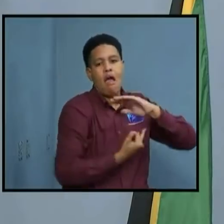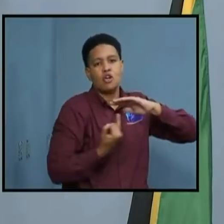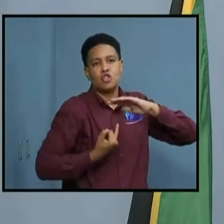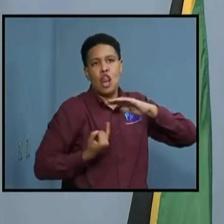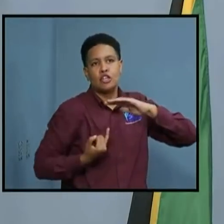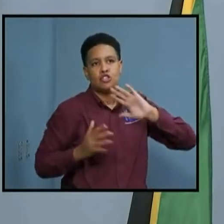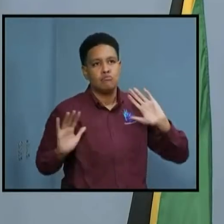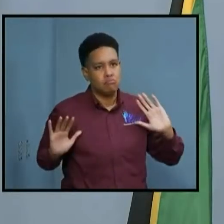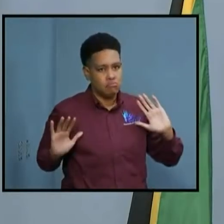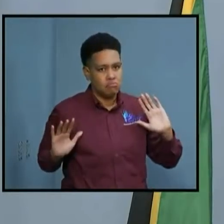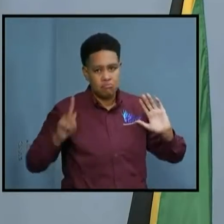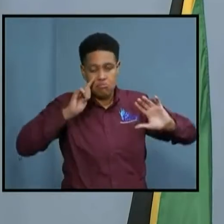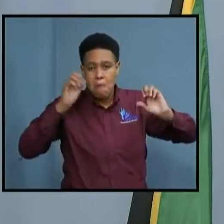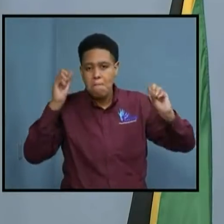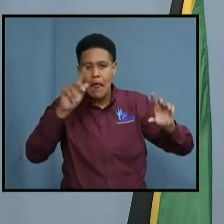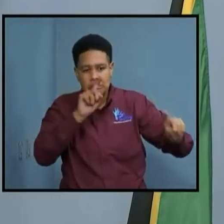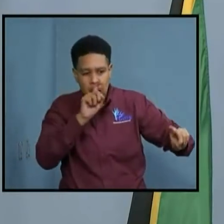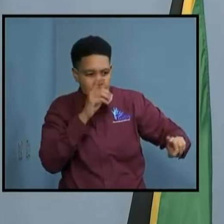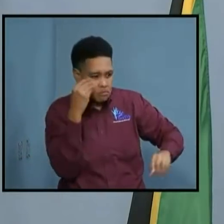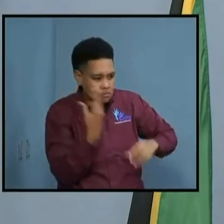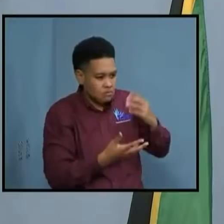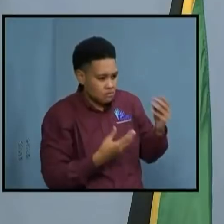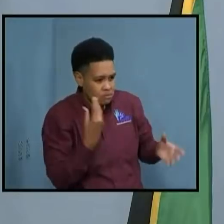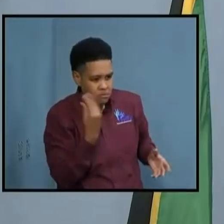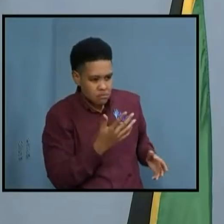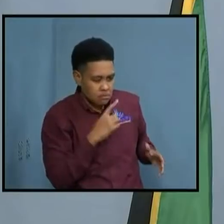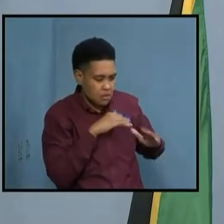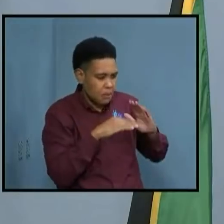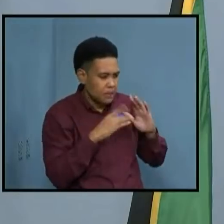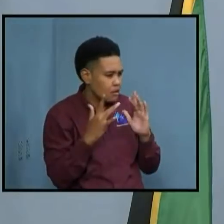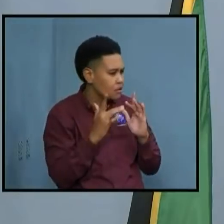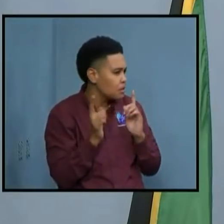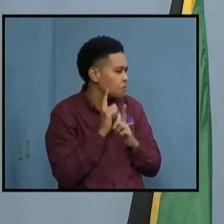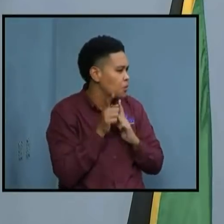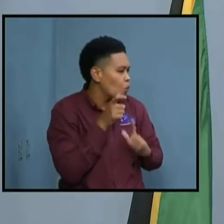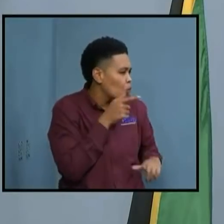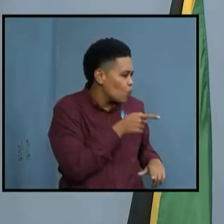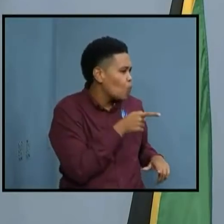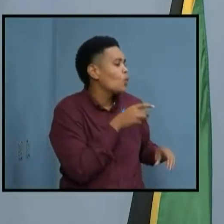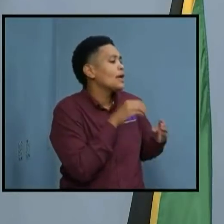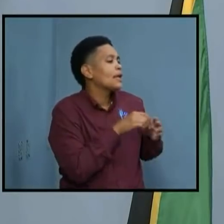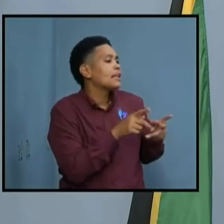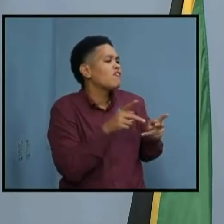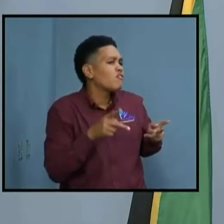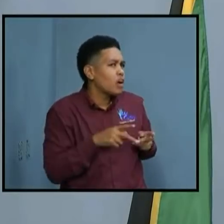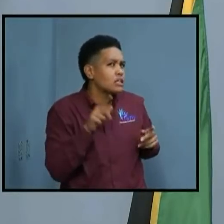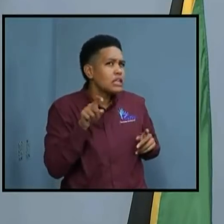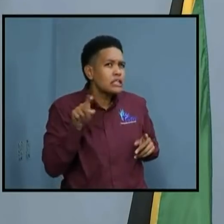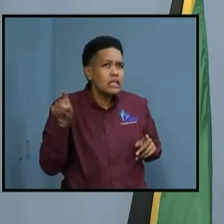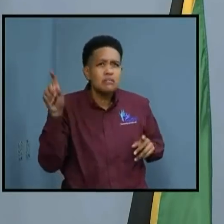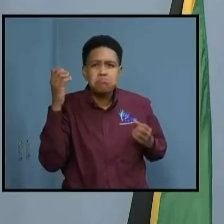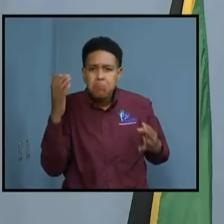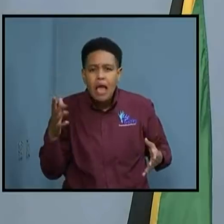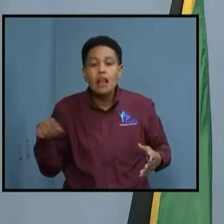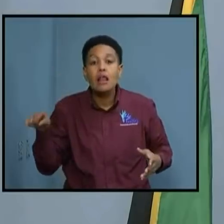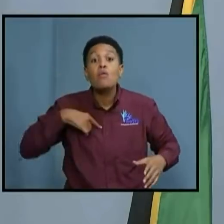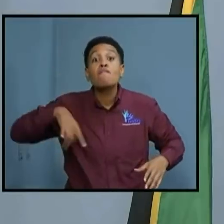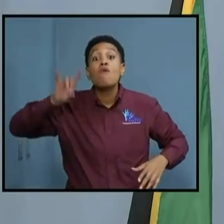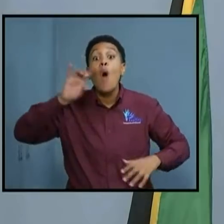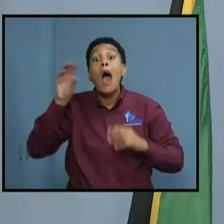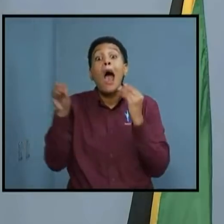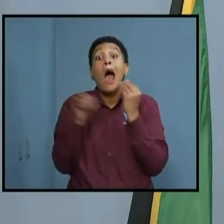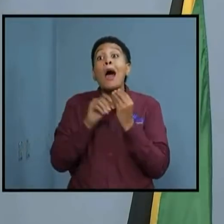of tests were administered based on the contact tracing within the facility. We have not found any